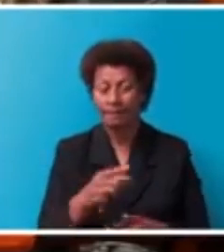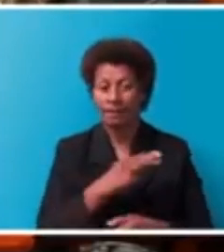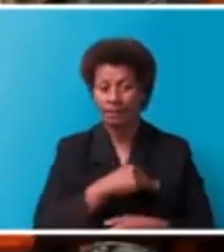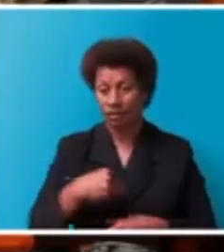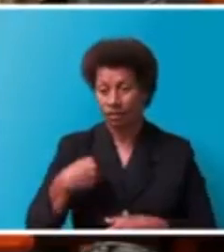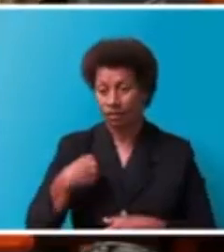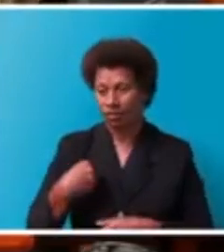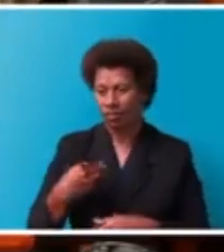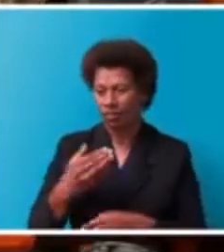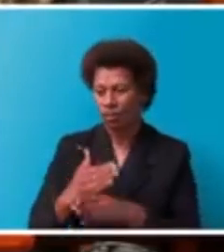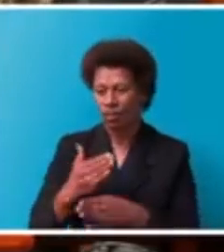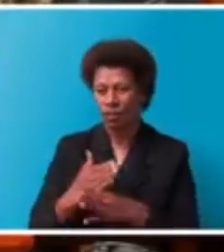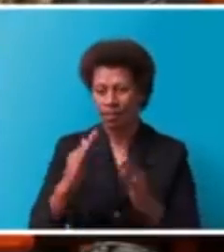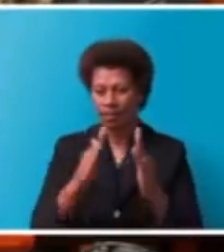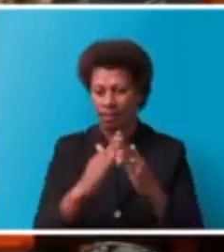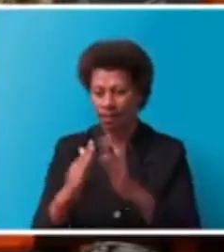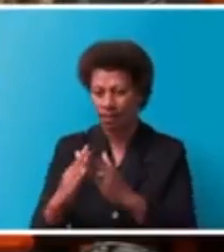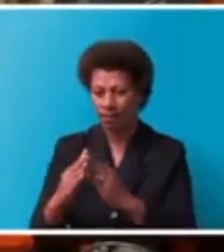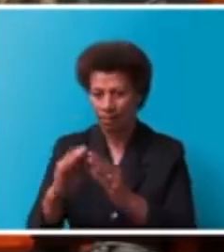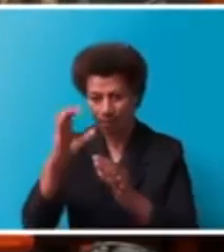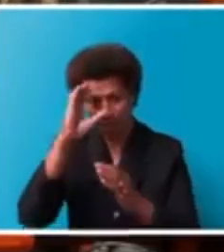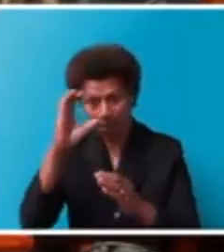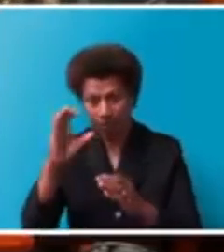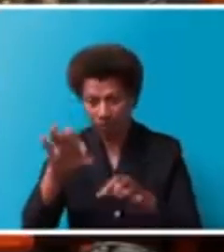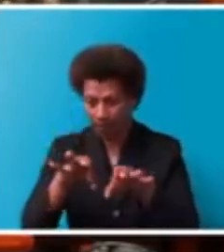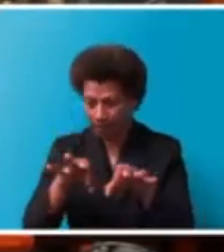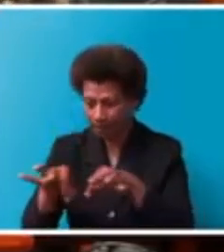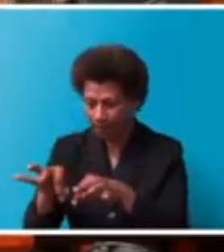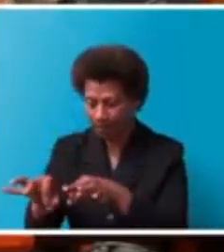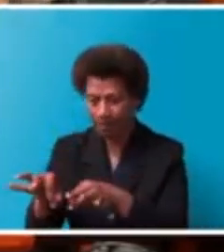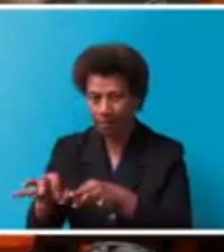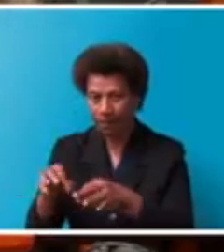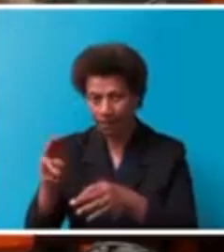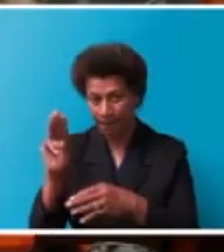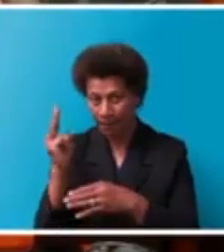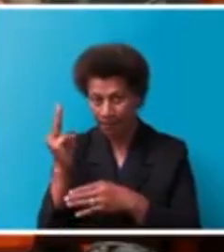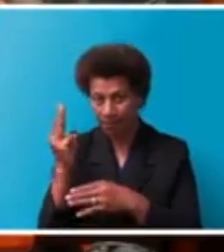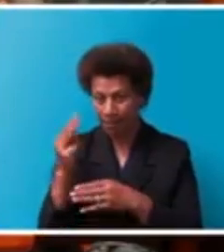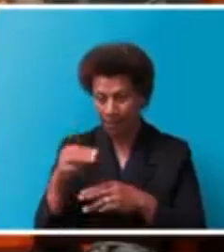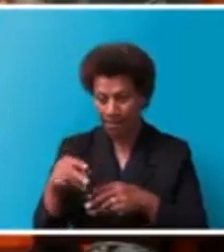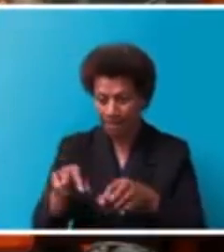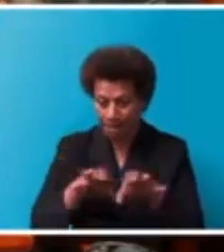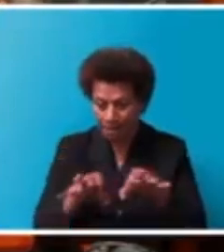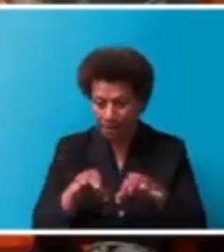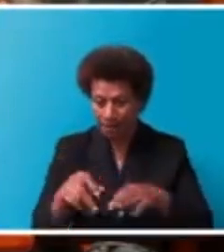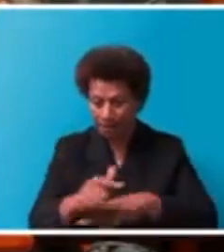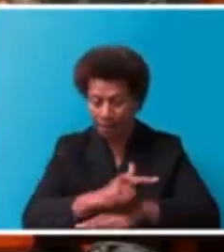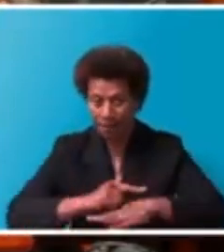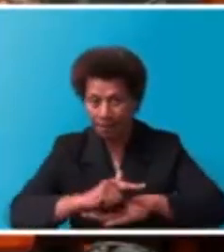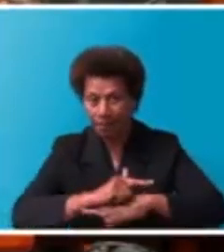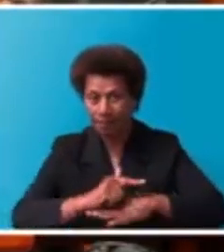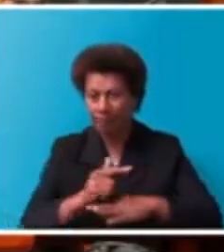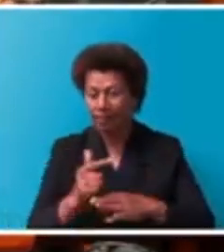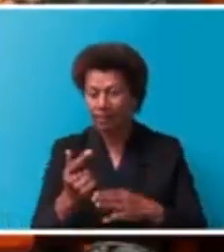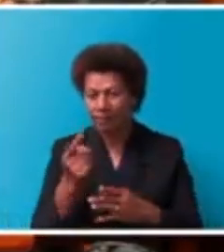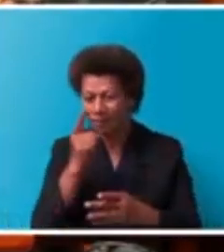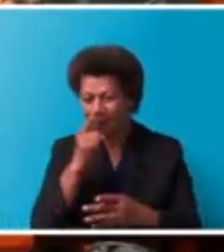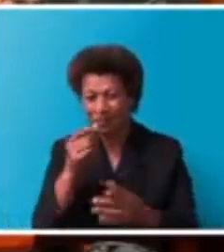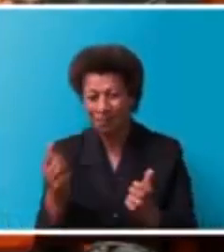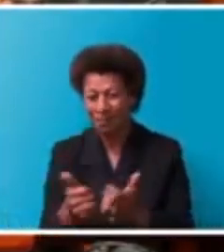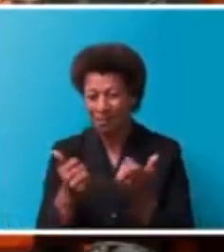Country Planning in finalizing the state land's land use master plan. Considering factors like population growth,